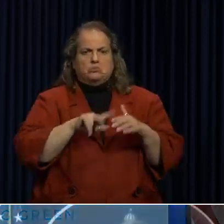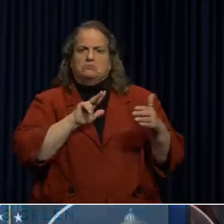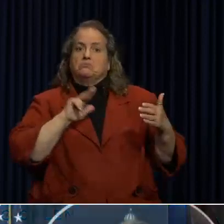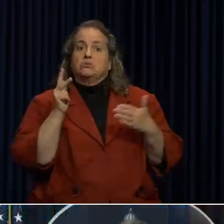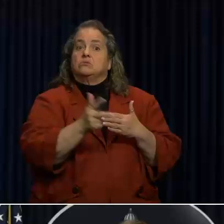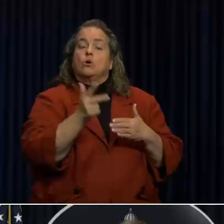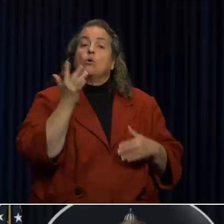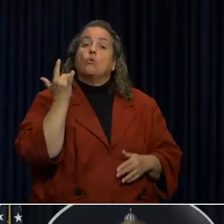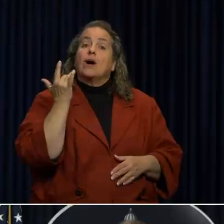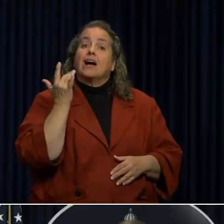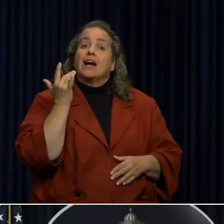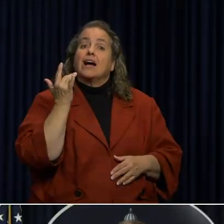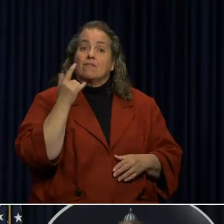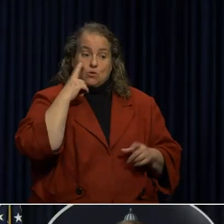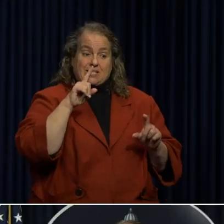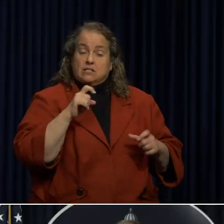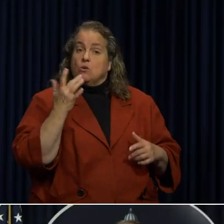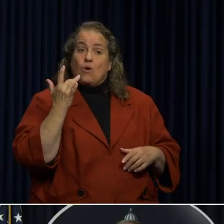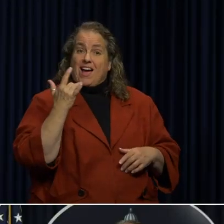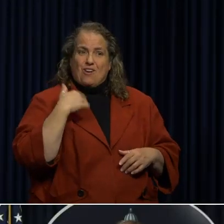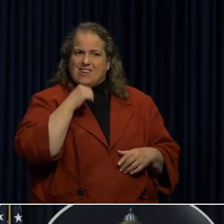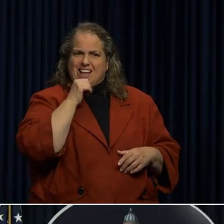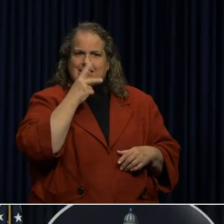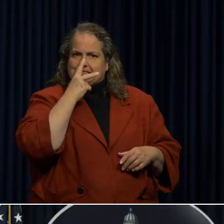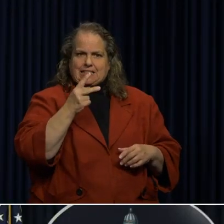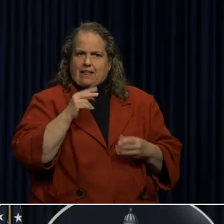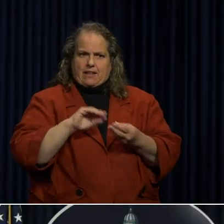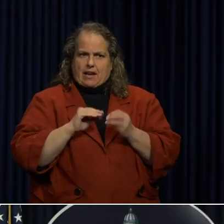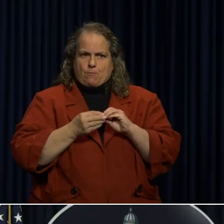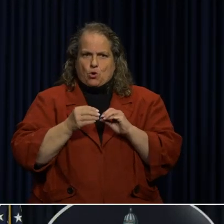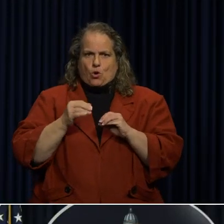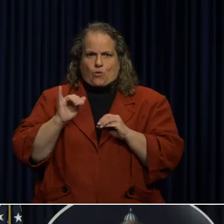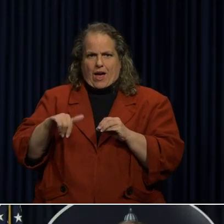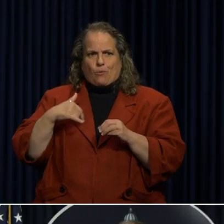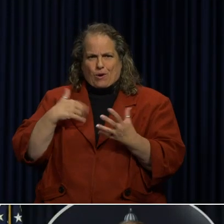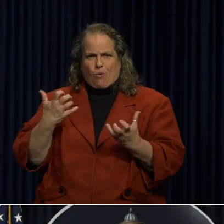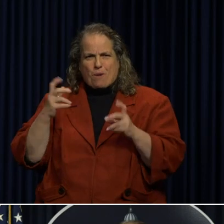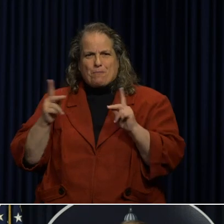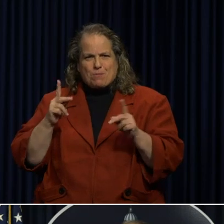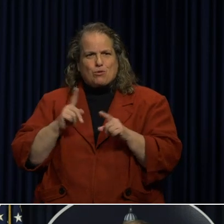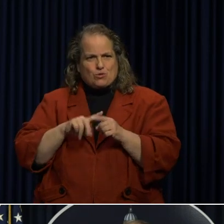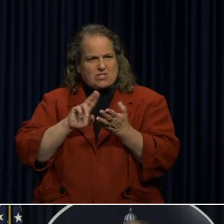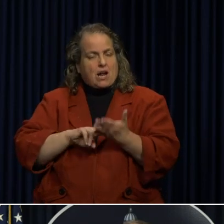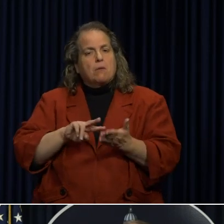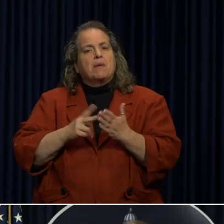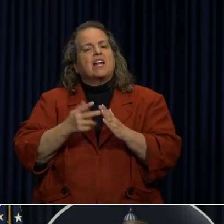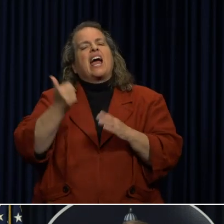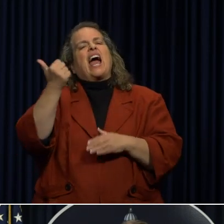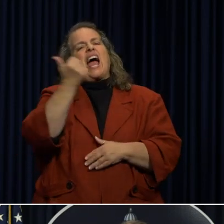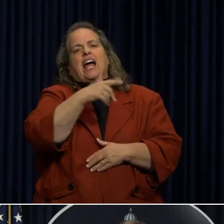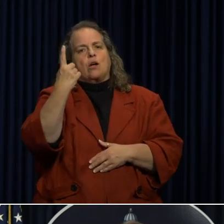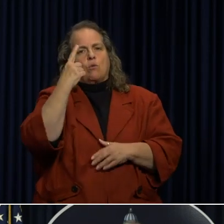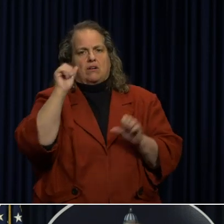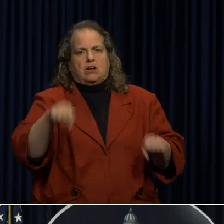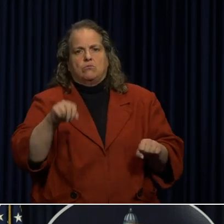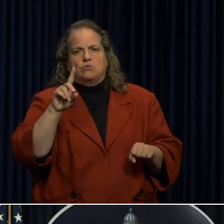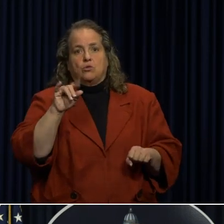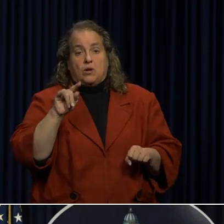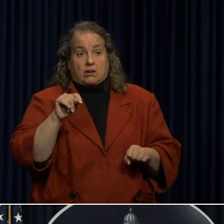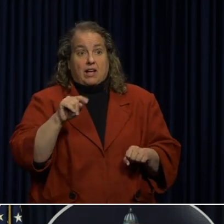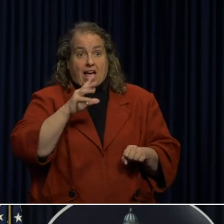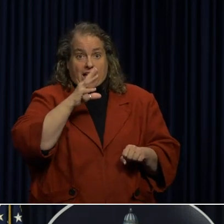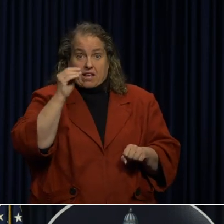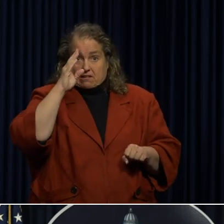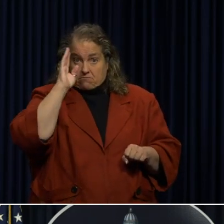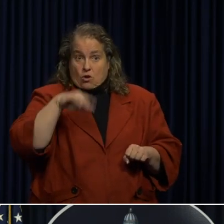the number of signups that we wanted and that we needed, and people responded really in less than